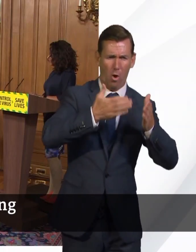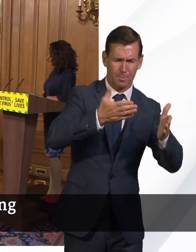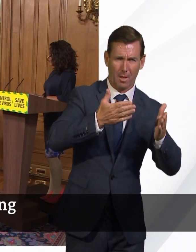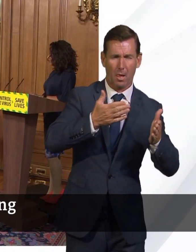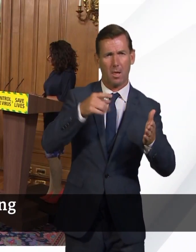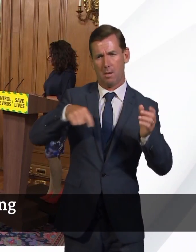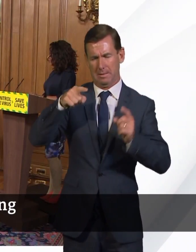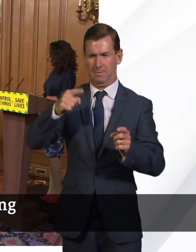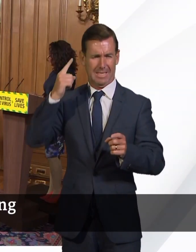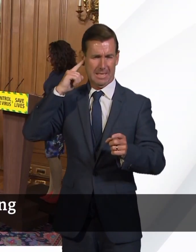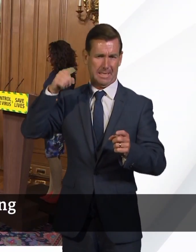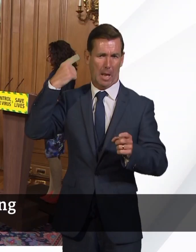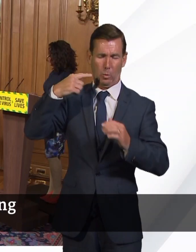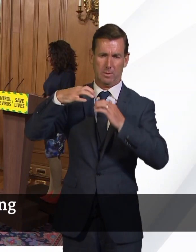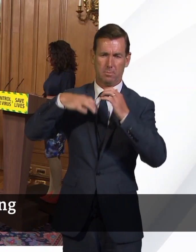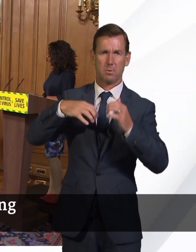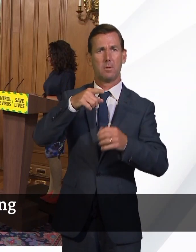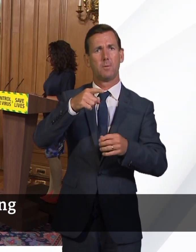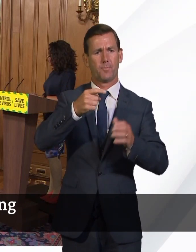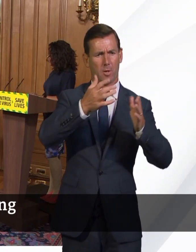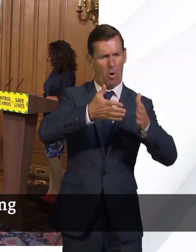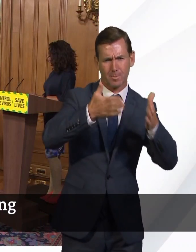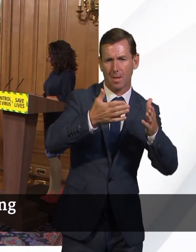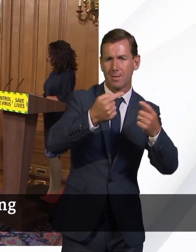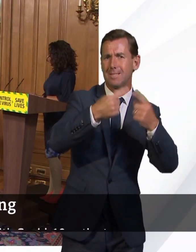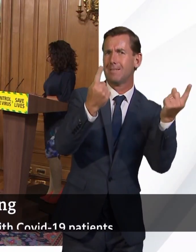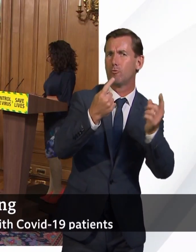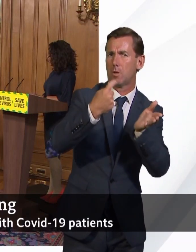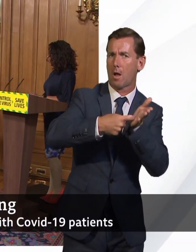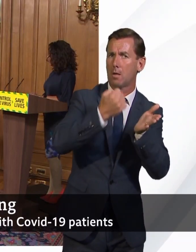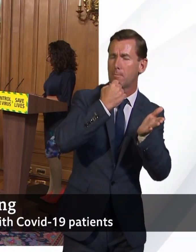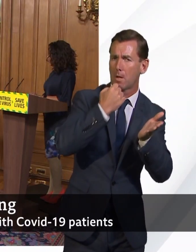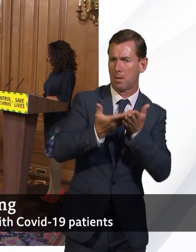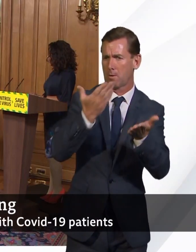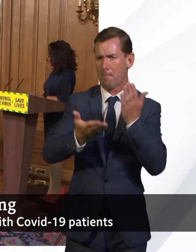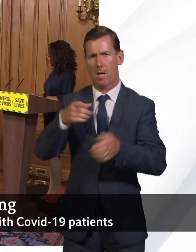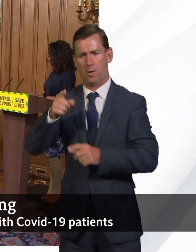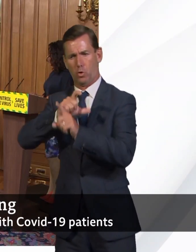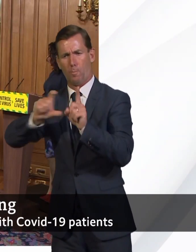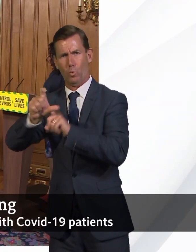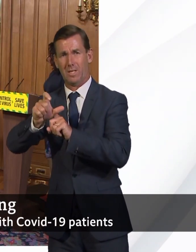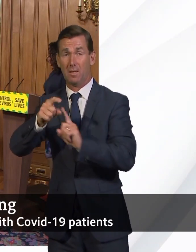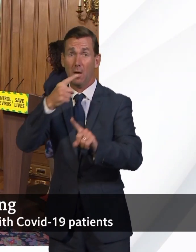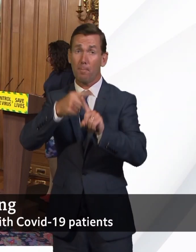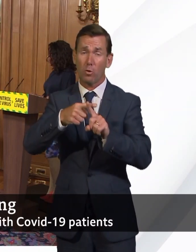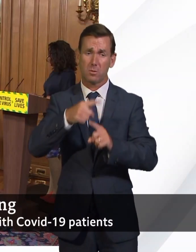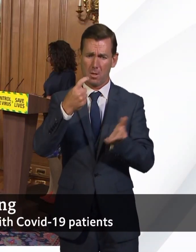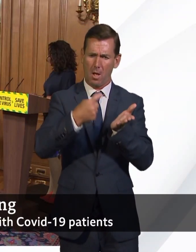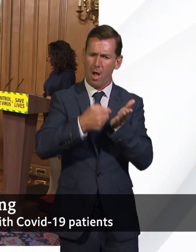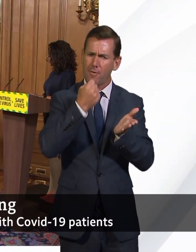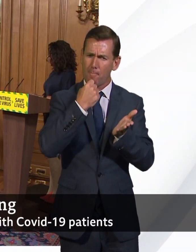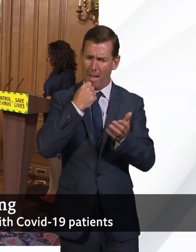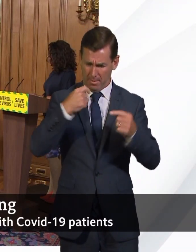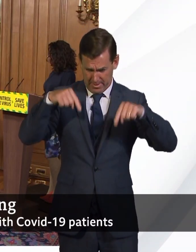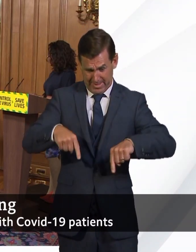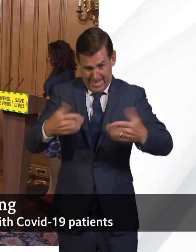we reconsider England's lifting lockdown timetable? And does it help that the data is 2 or 3 weeks out of date? Well, these are